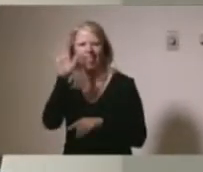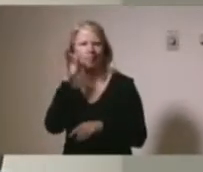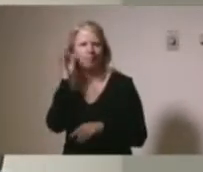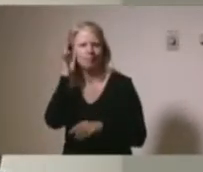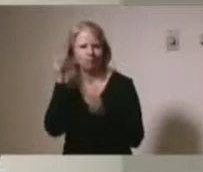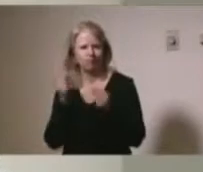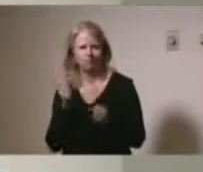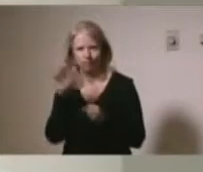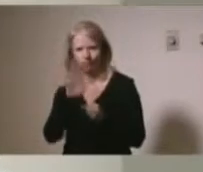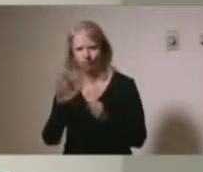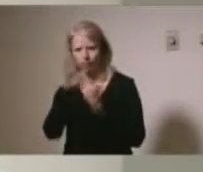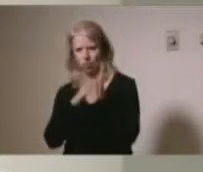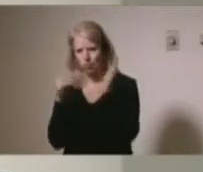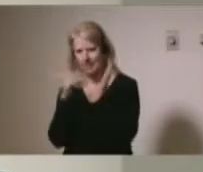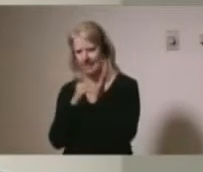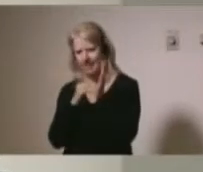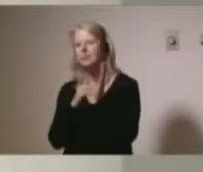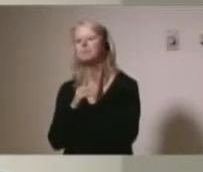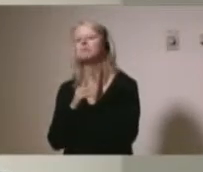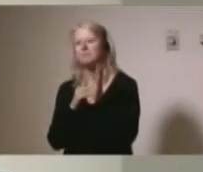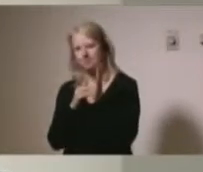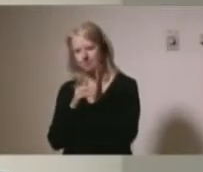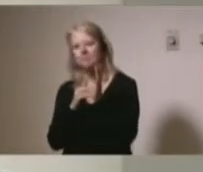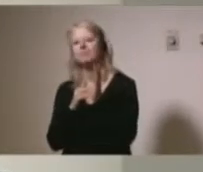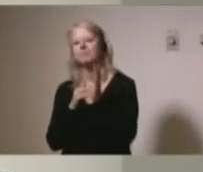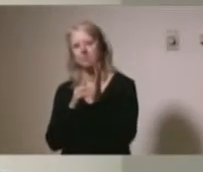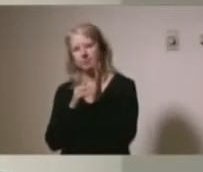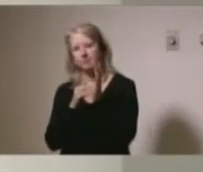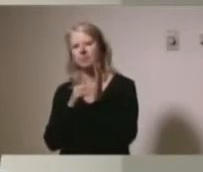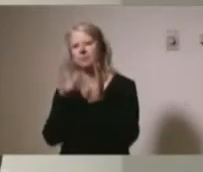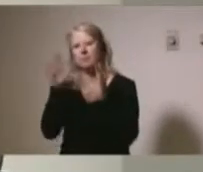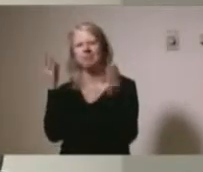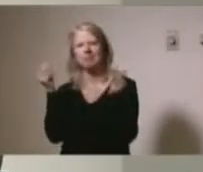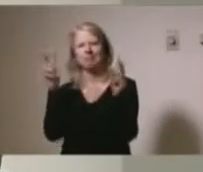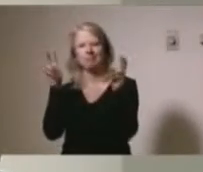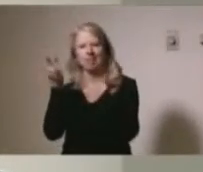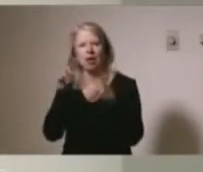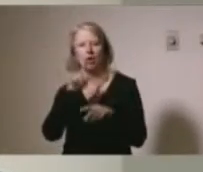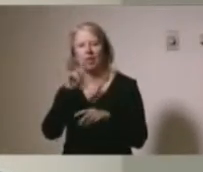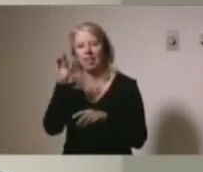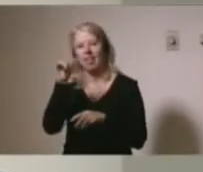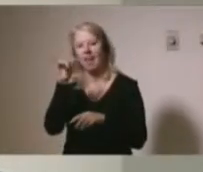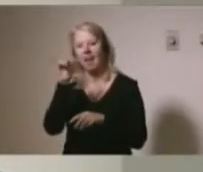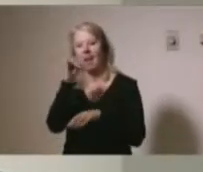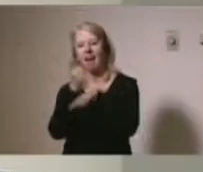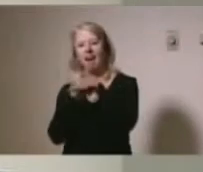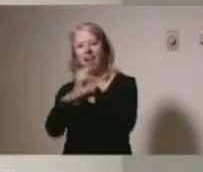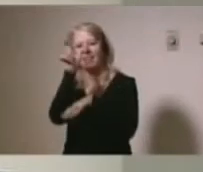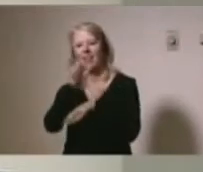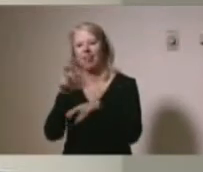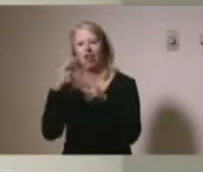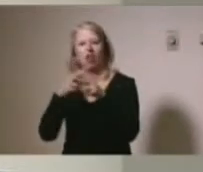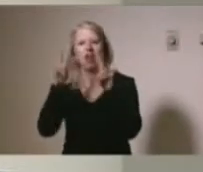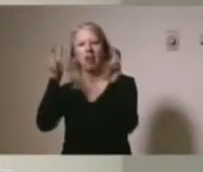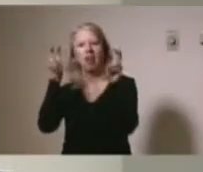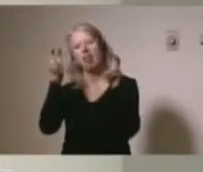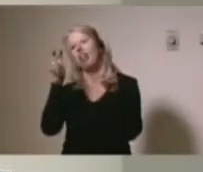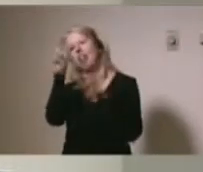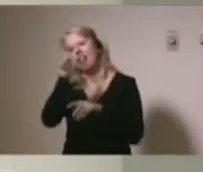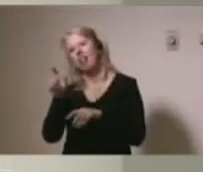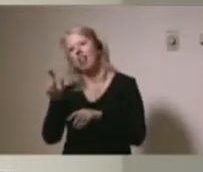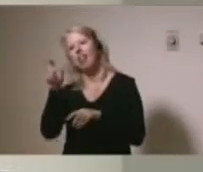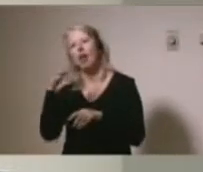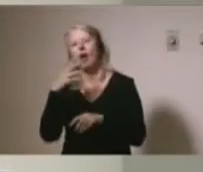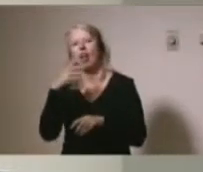of Aotearoa, the land of the long white cloud, New Zealand. My name is George